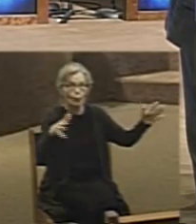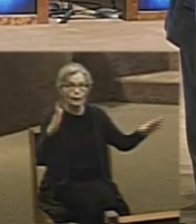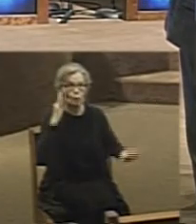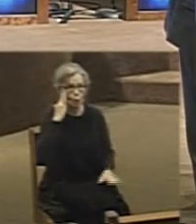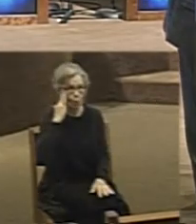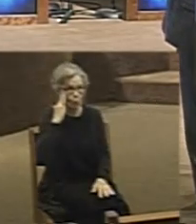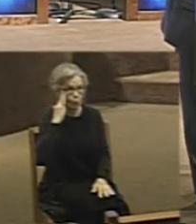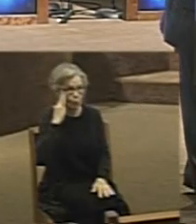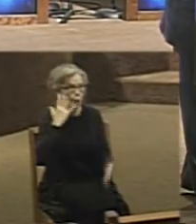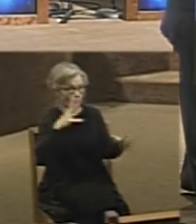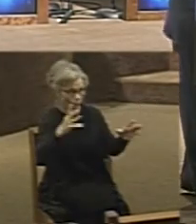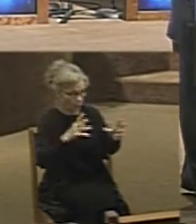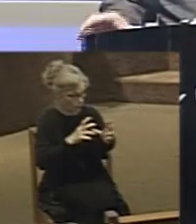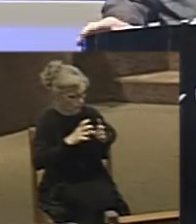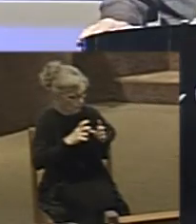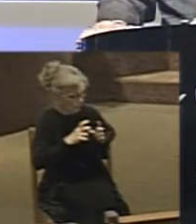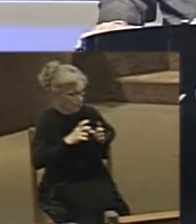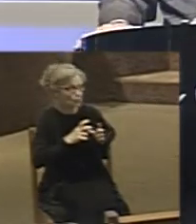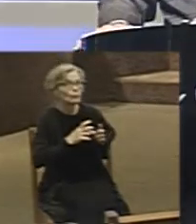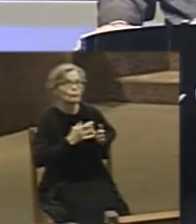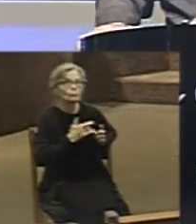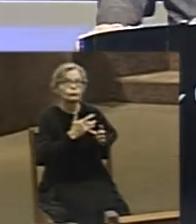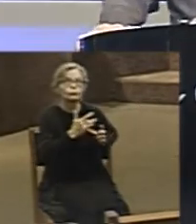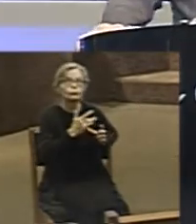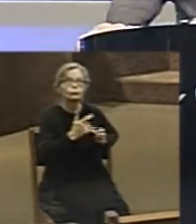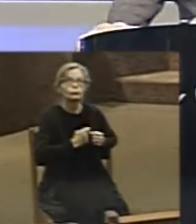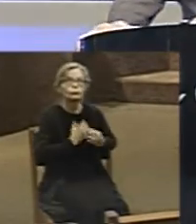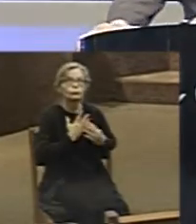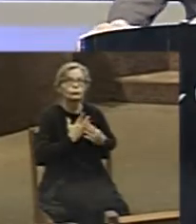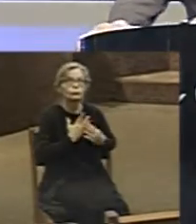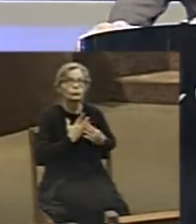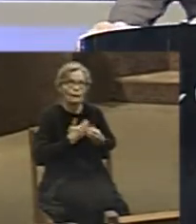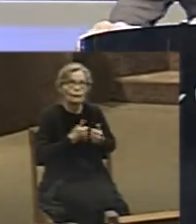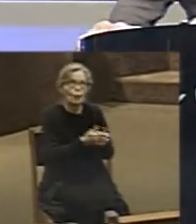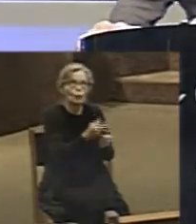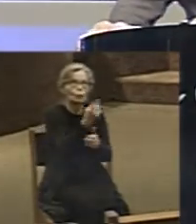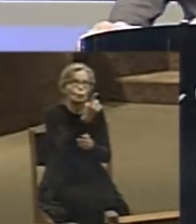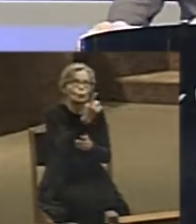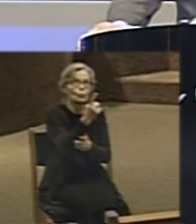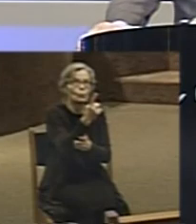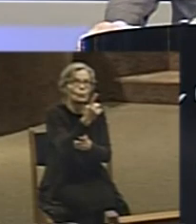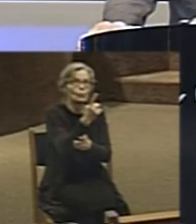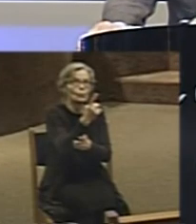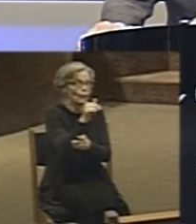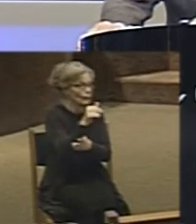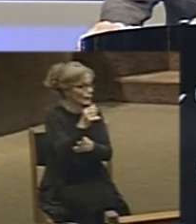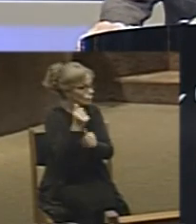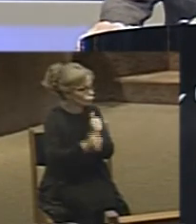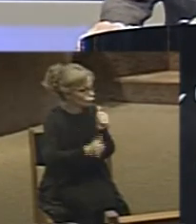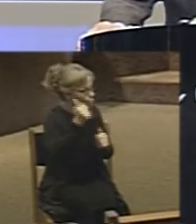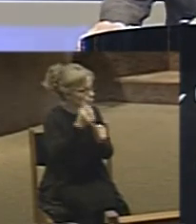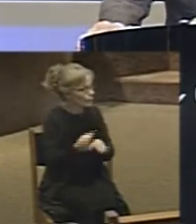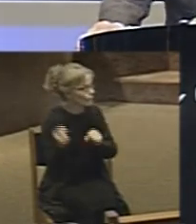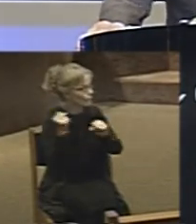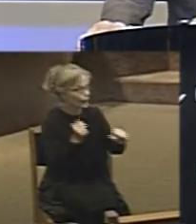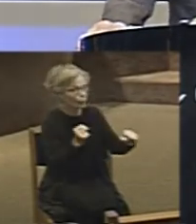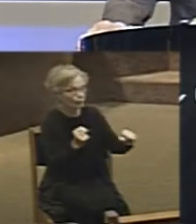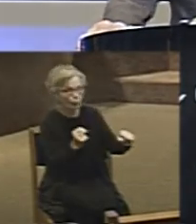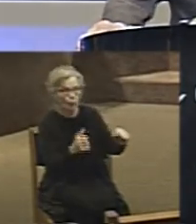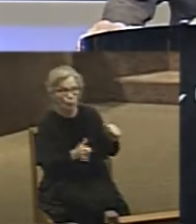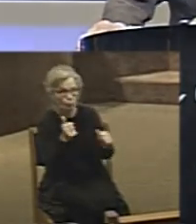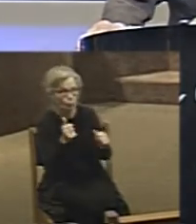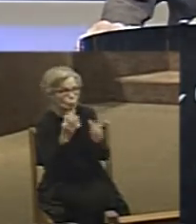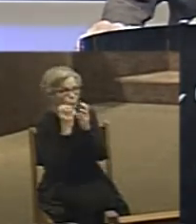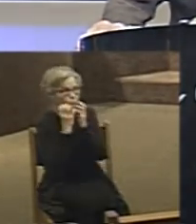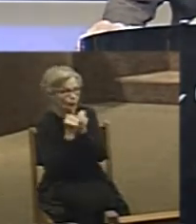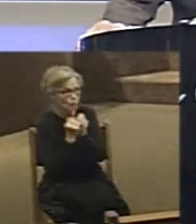that voice saying, this is the way, walk ye in it. Nothing more powerful, nothing more precious than truth.